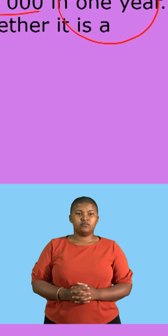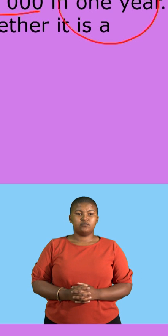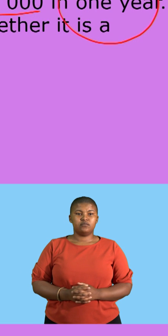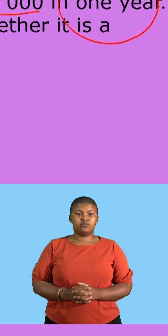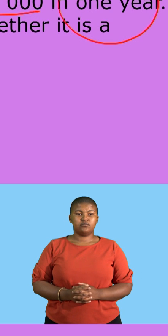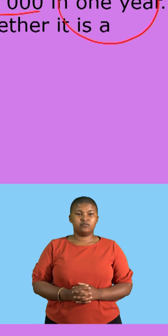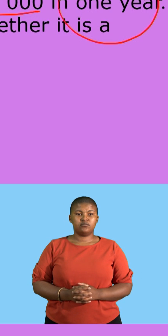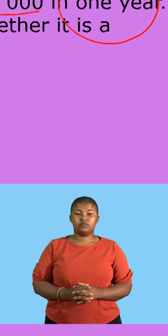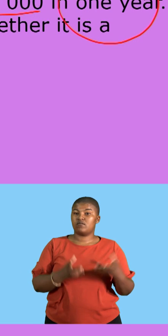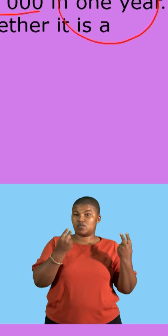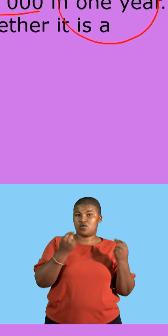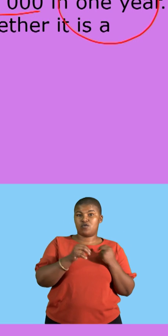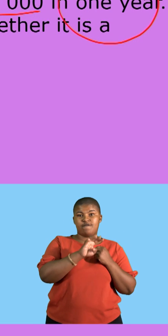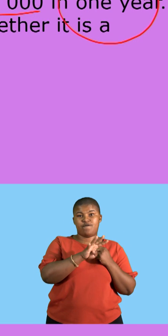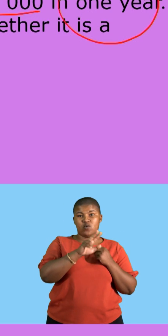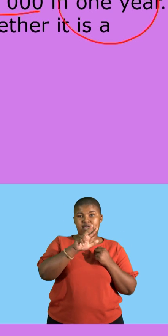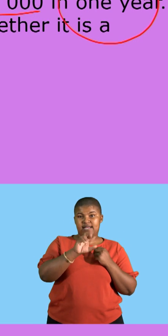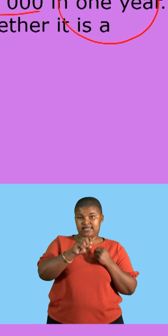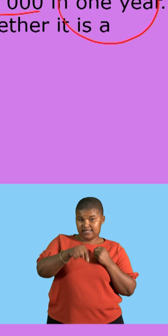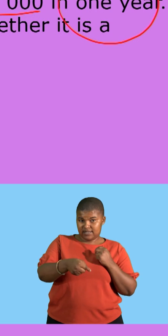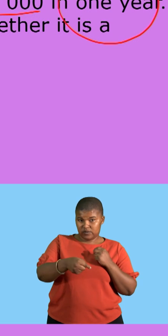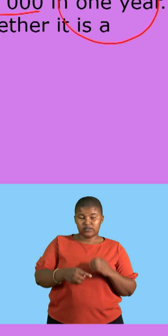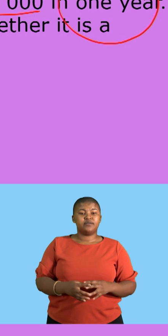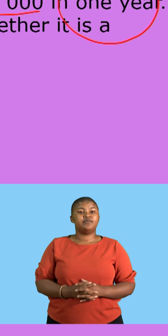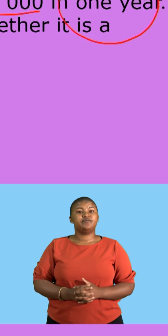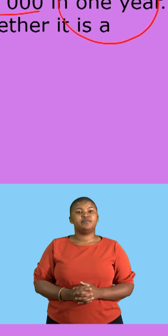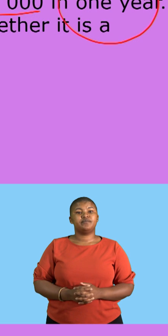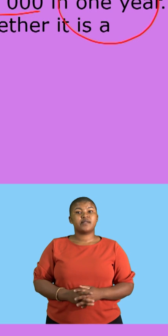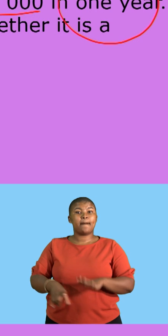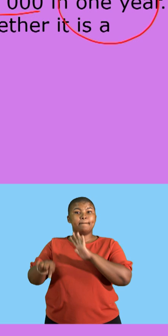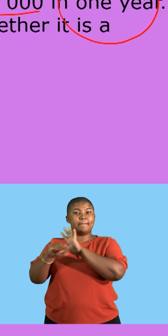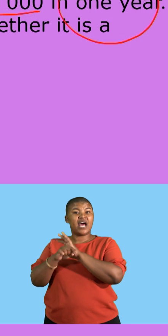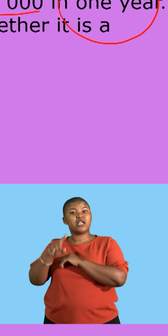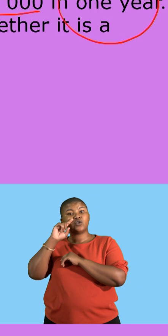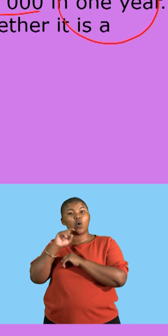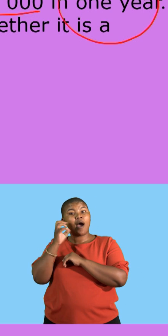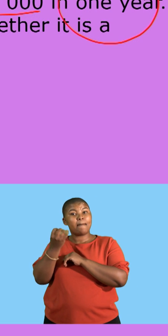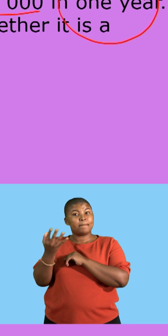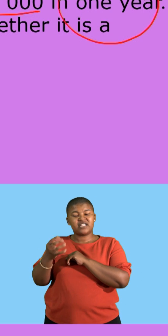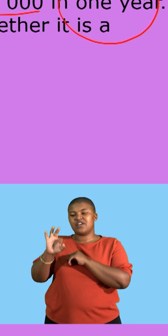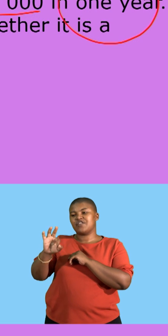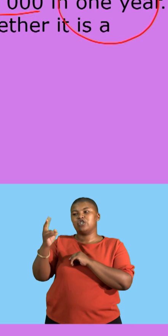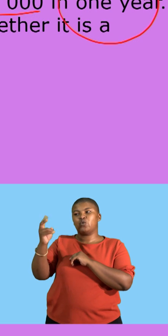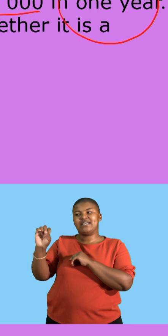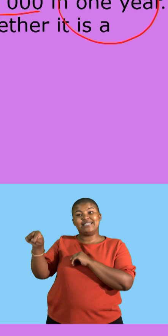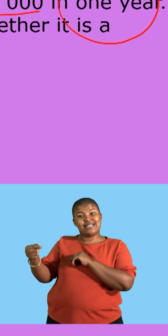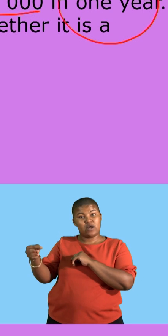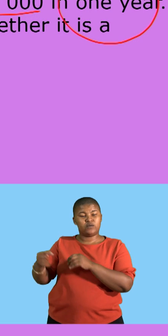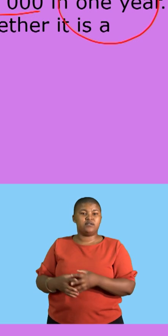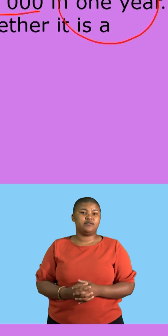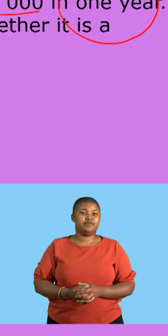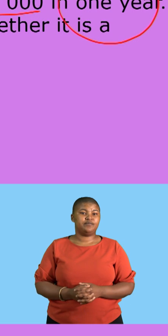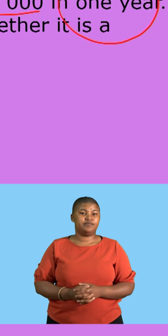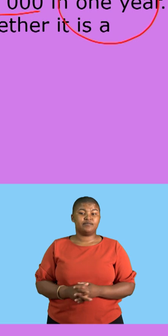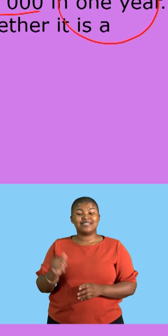and then the new is the 480,000 minus the old, the